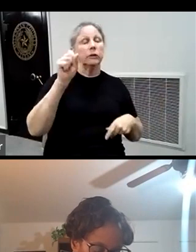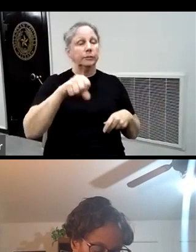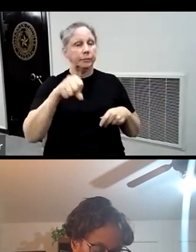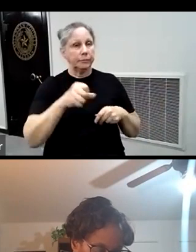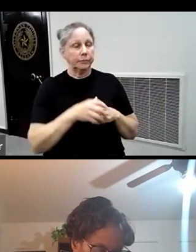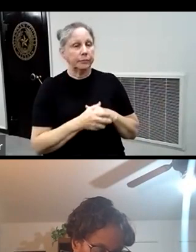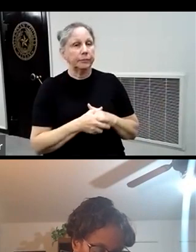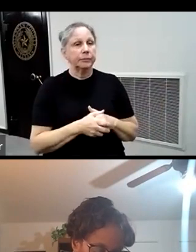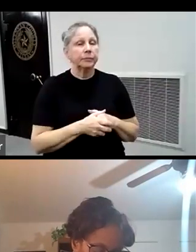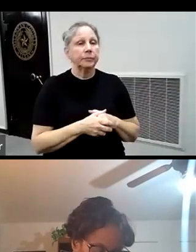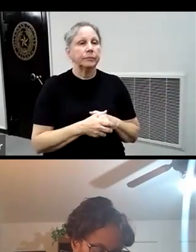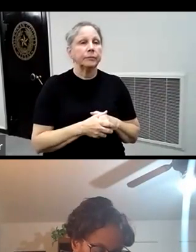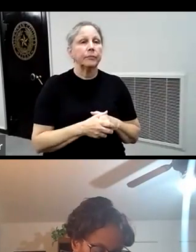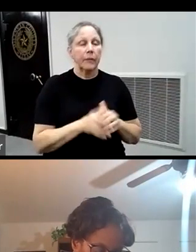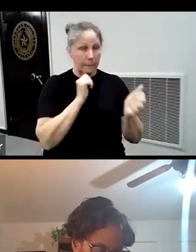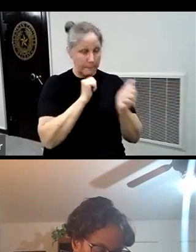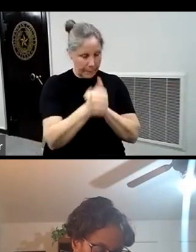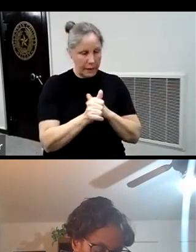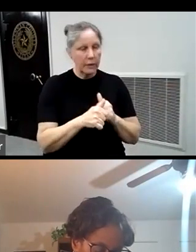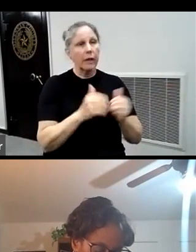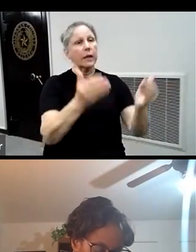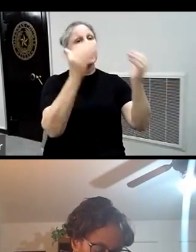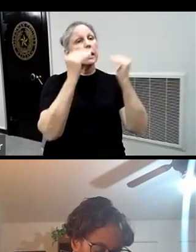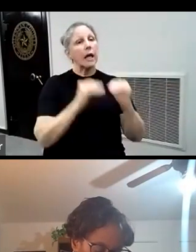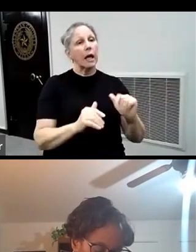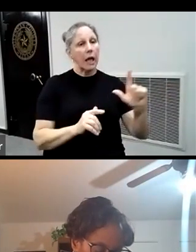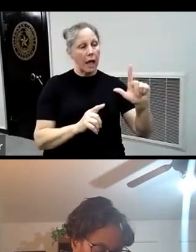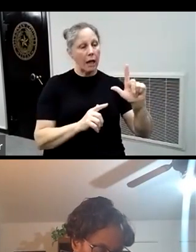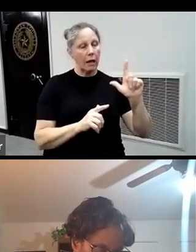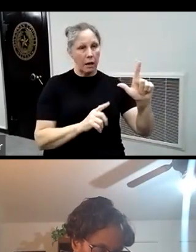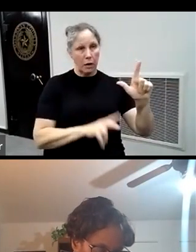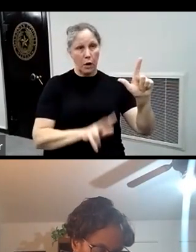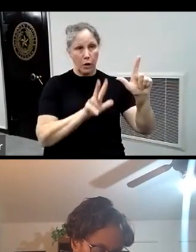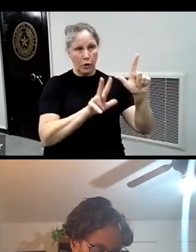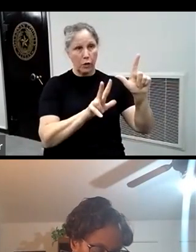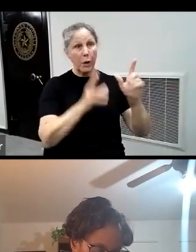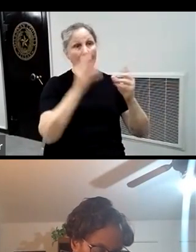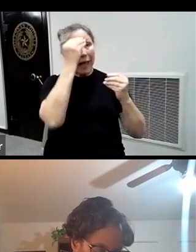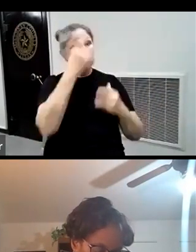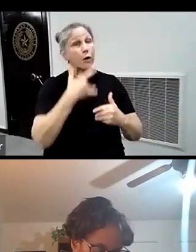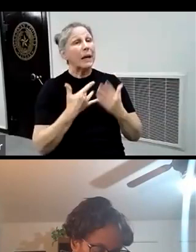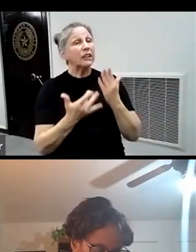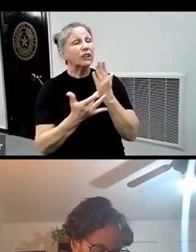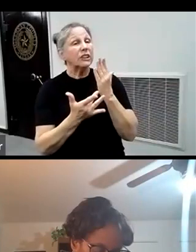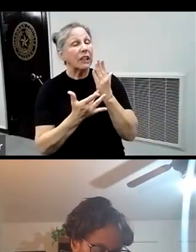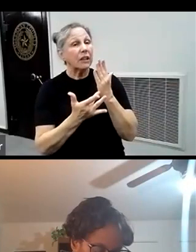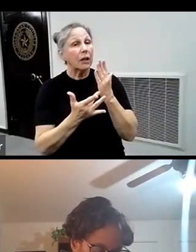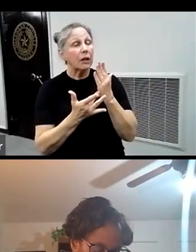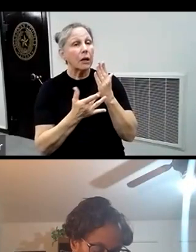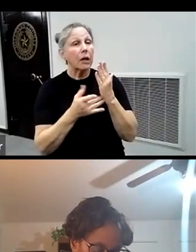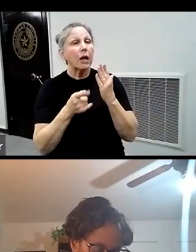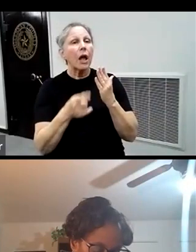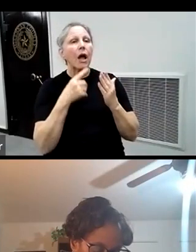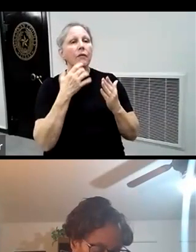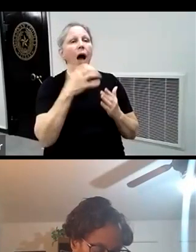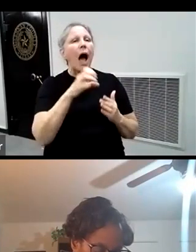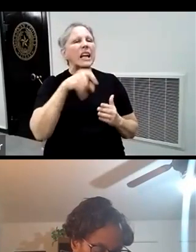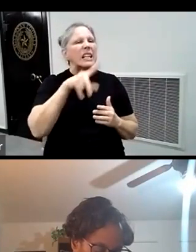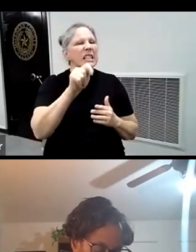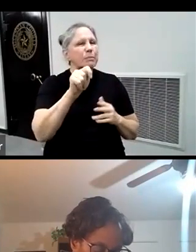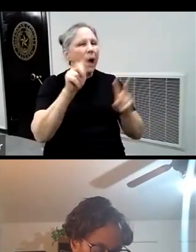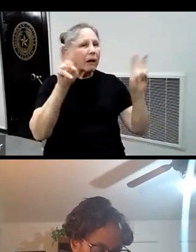Pass. This is under L3 Information Technology authorization of hotspot